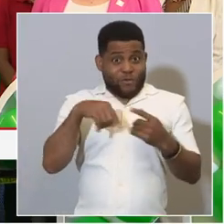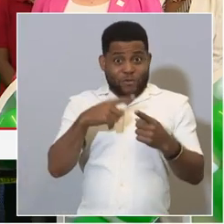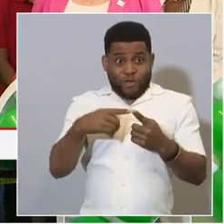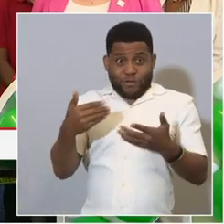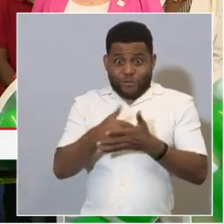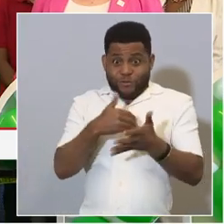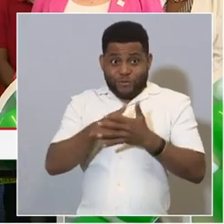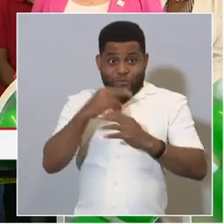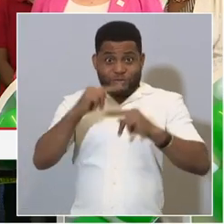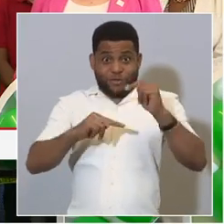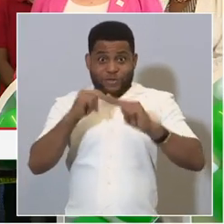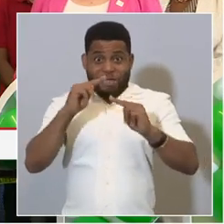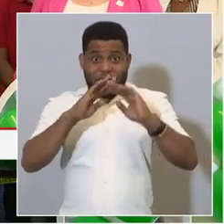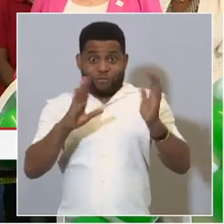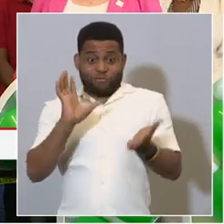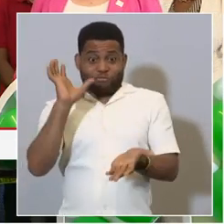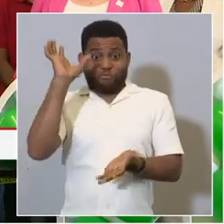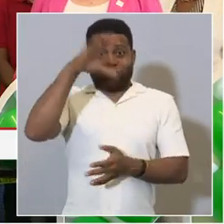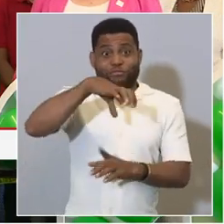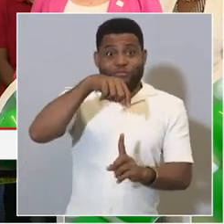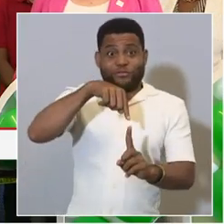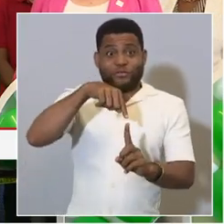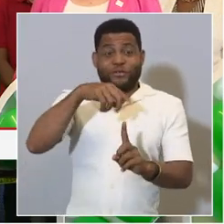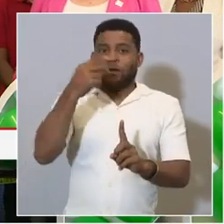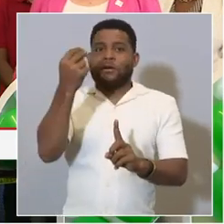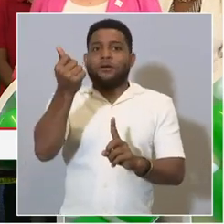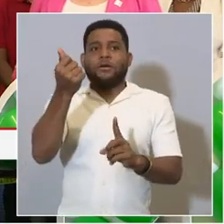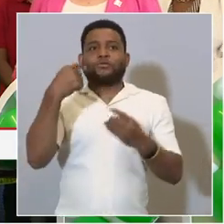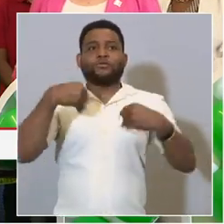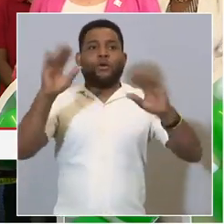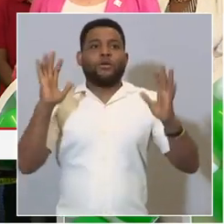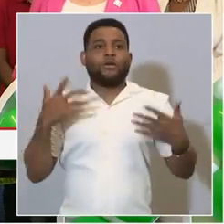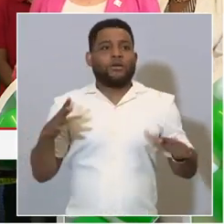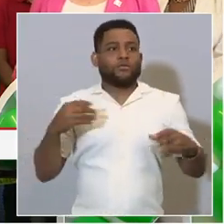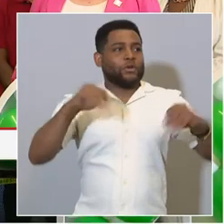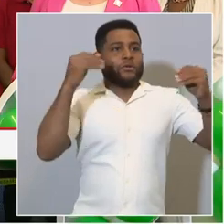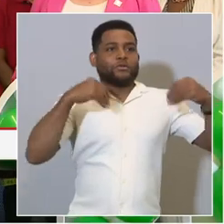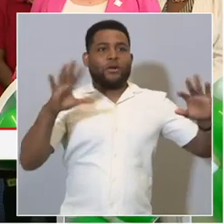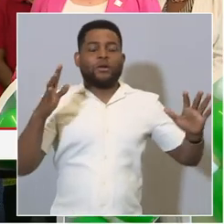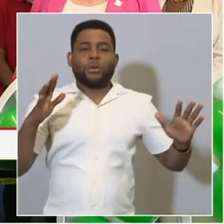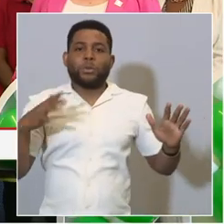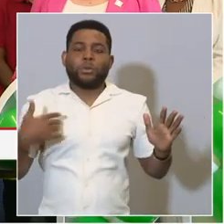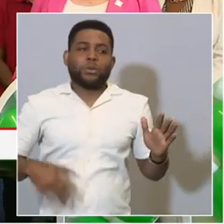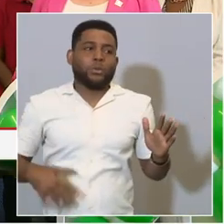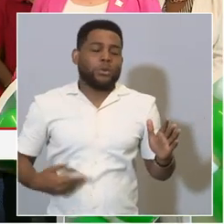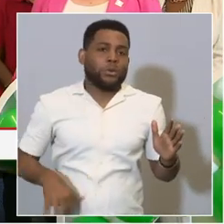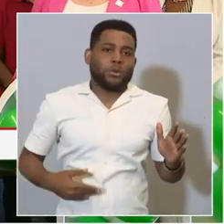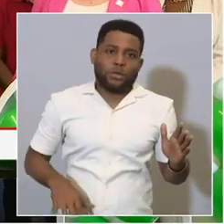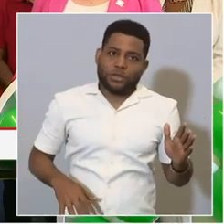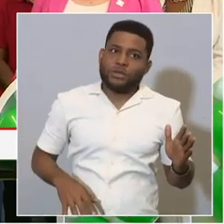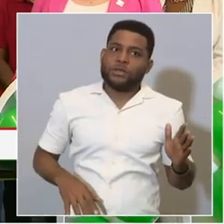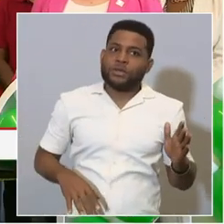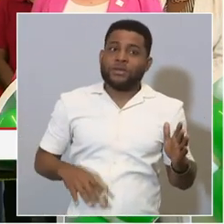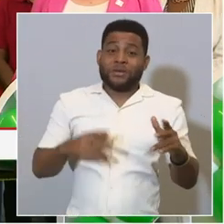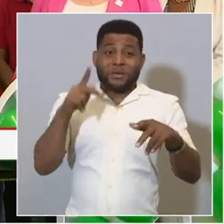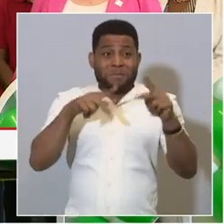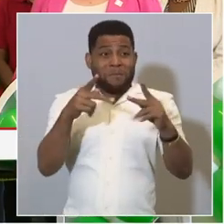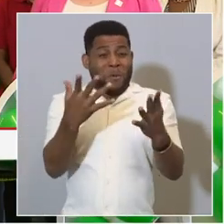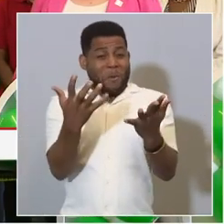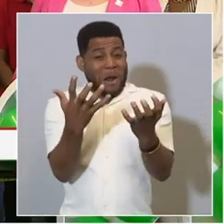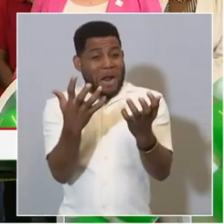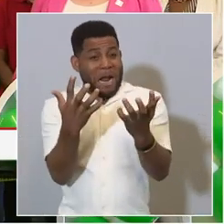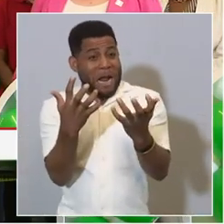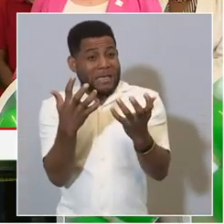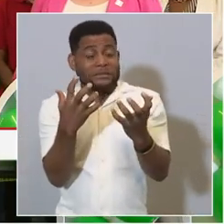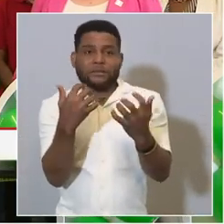like hotcakes. And so we know that people are looking for that product, and we want to be able to